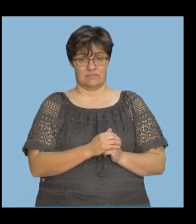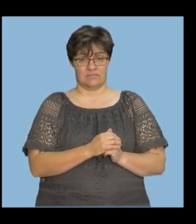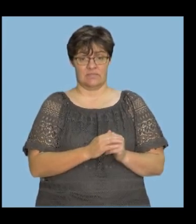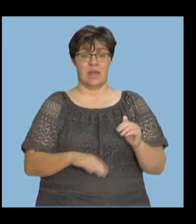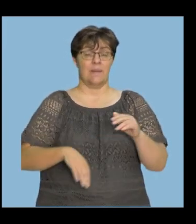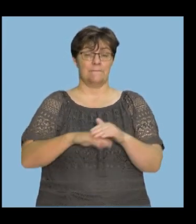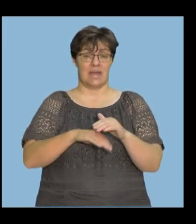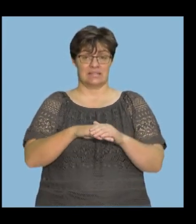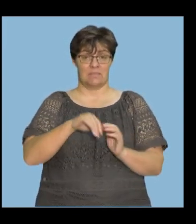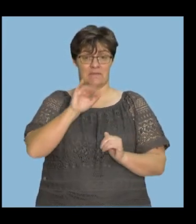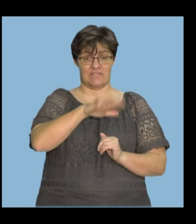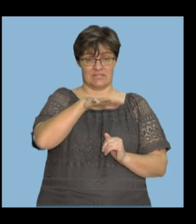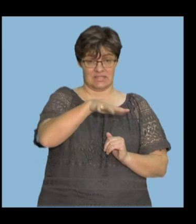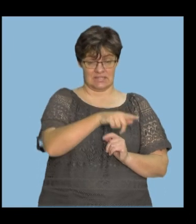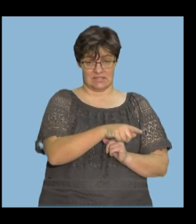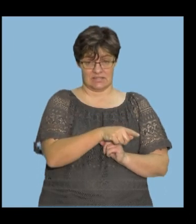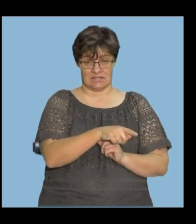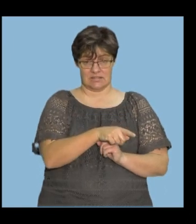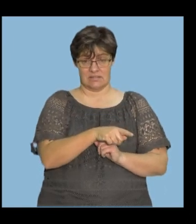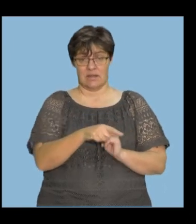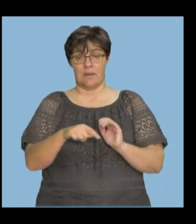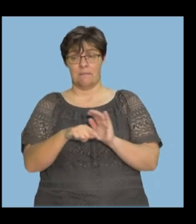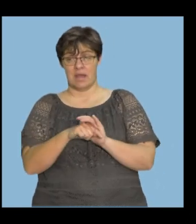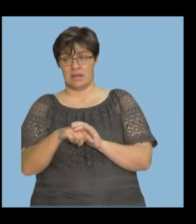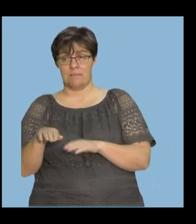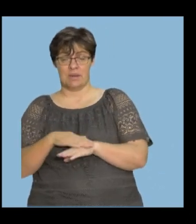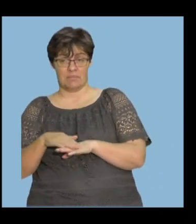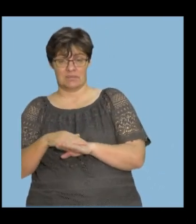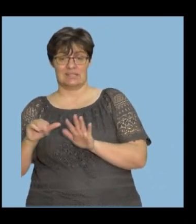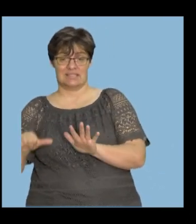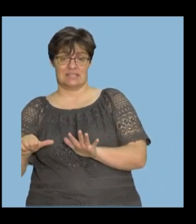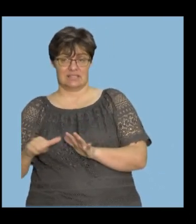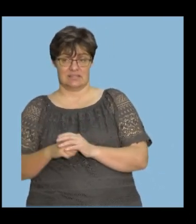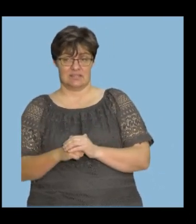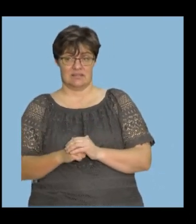the maximum is 15 and the minimum is 6.